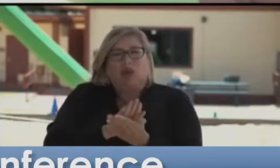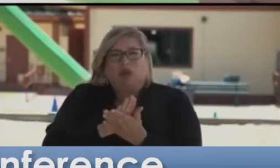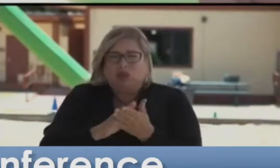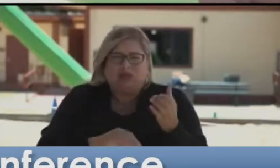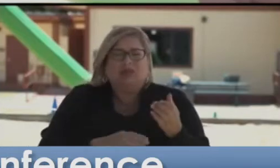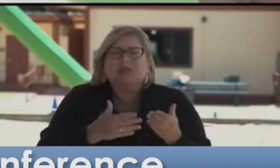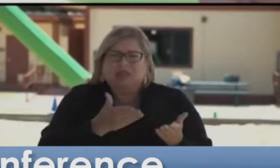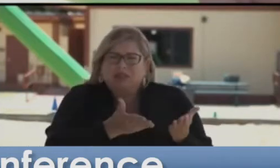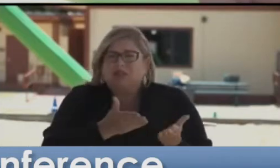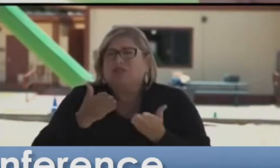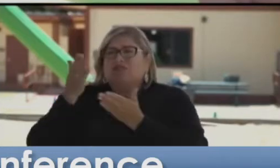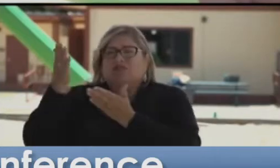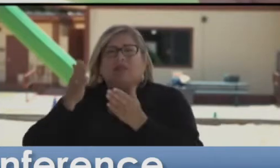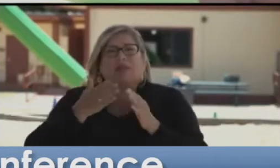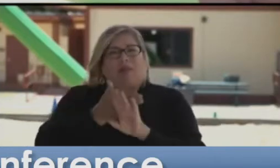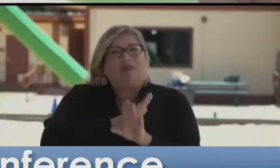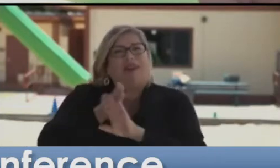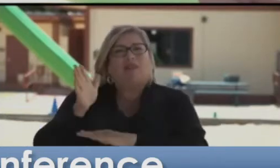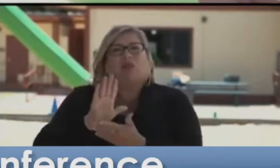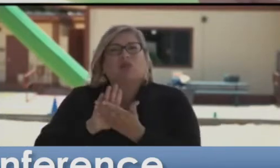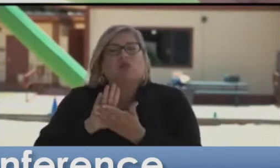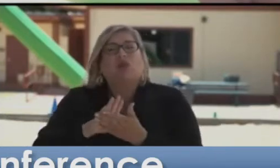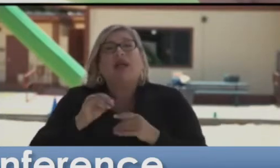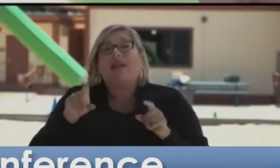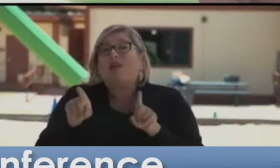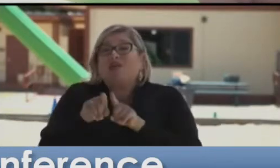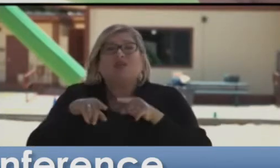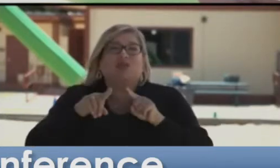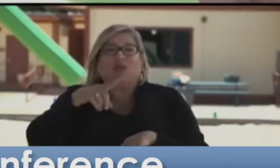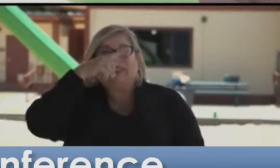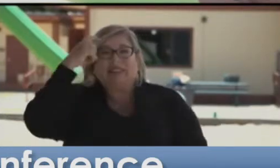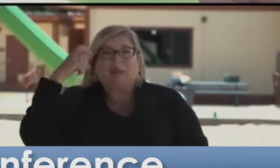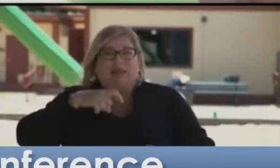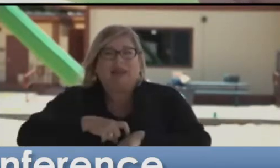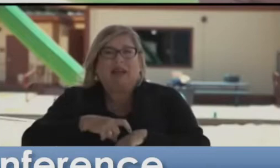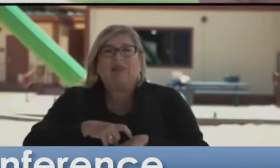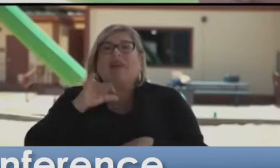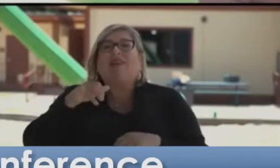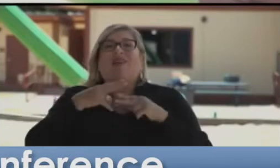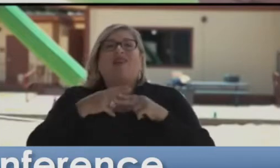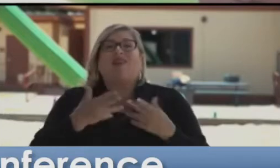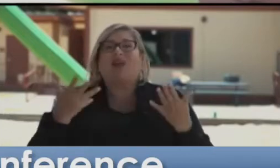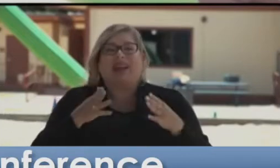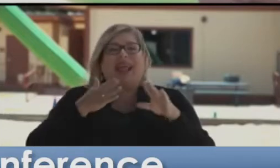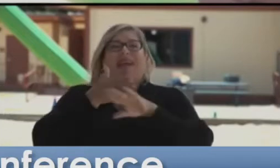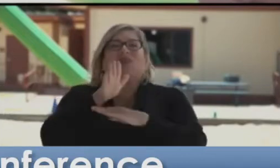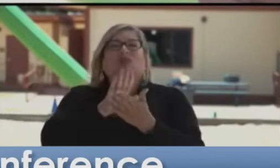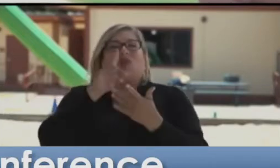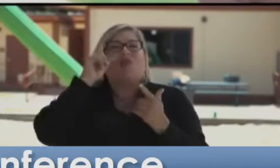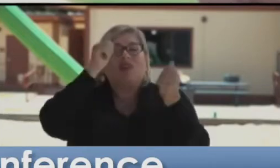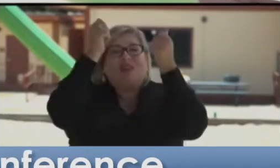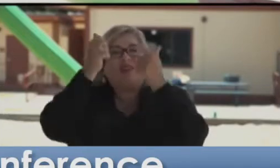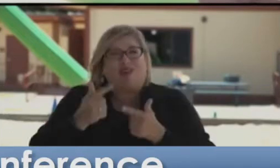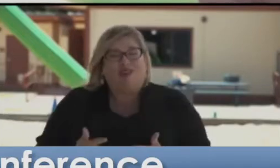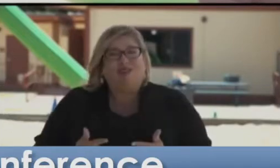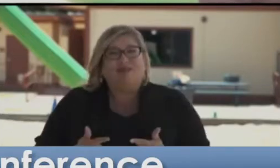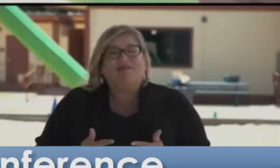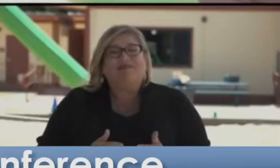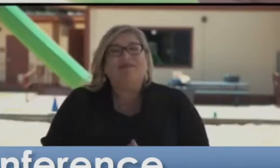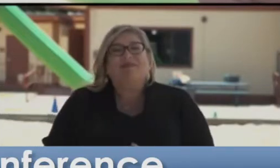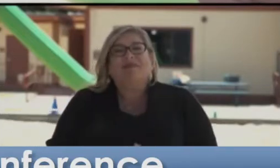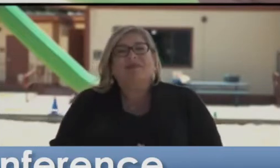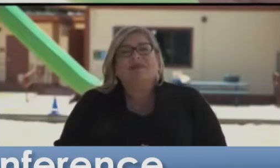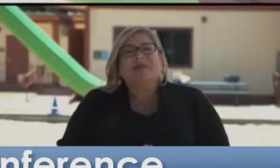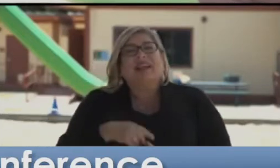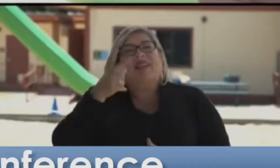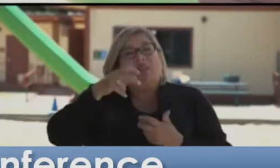support services for activities and enrichment during the summer. That was the After School for All initiative. The problem is that